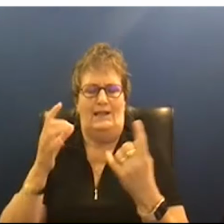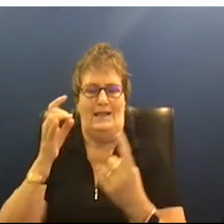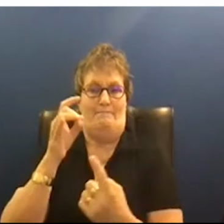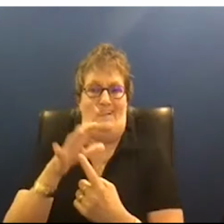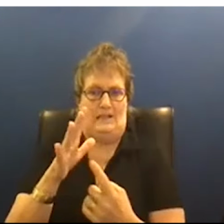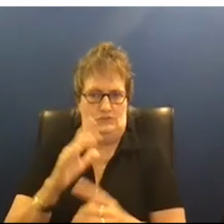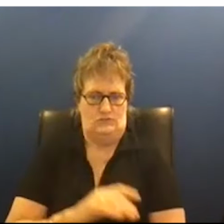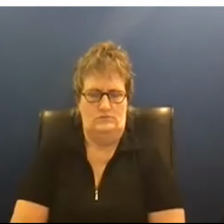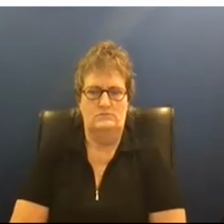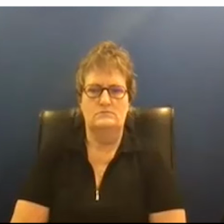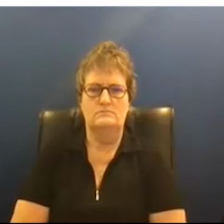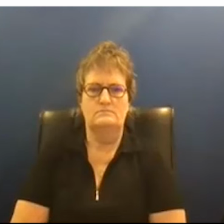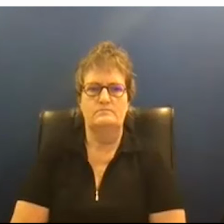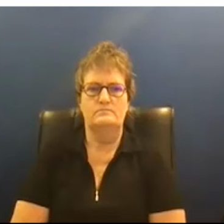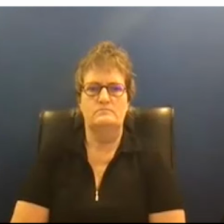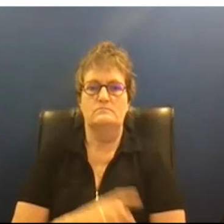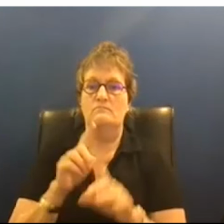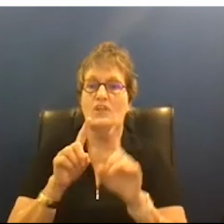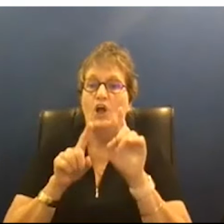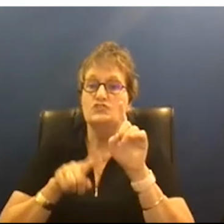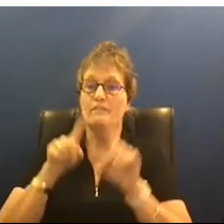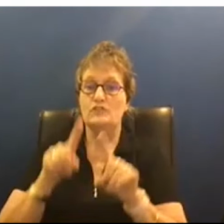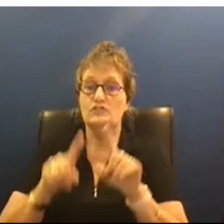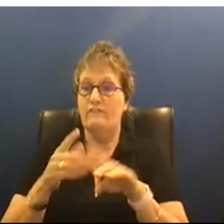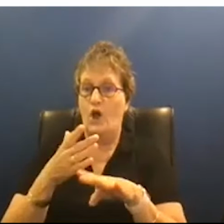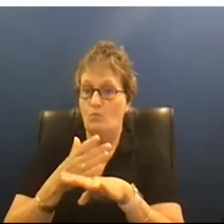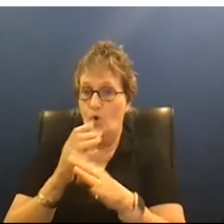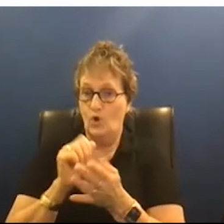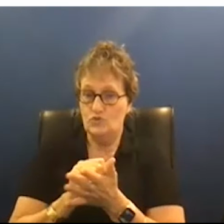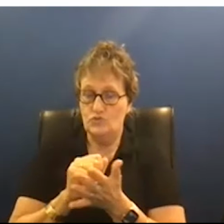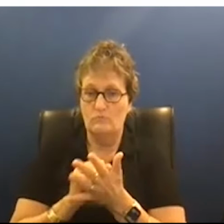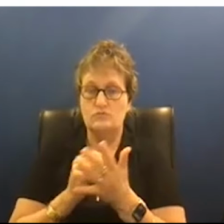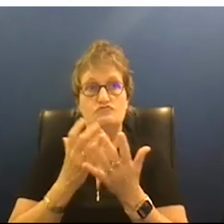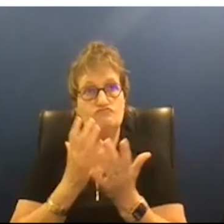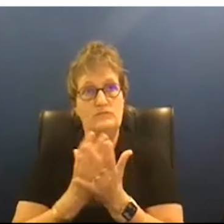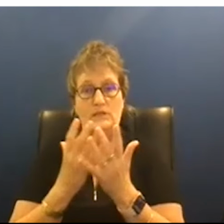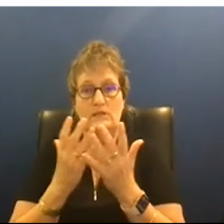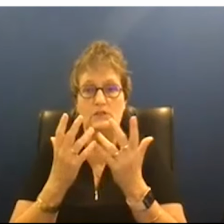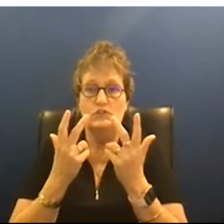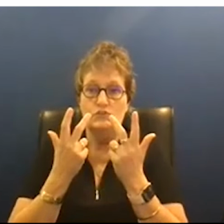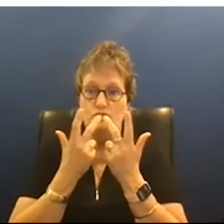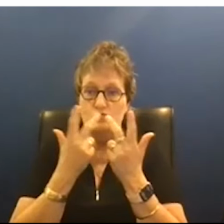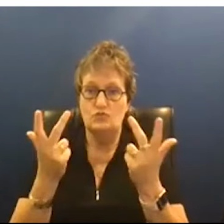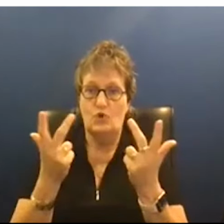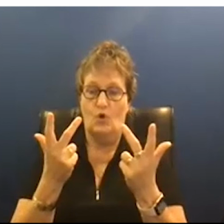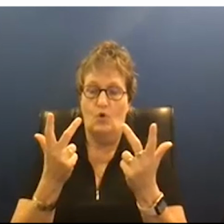Diversified has exemplified what a kind of process that I describe as